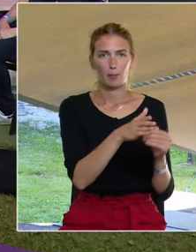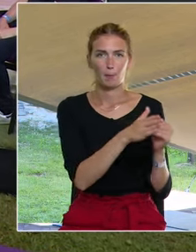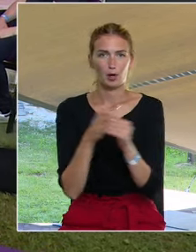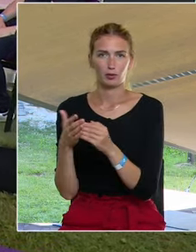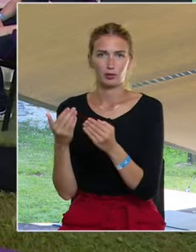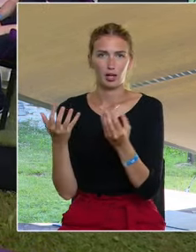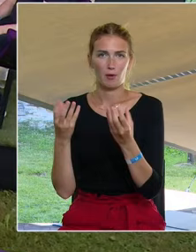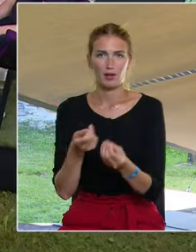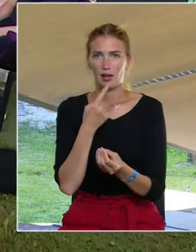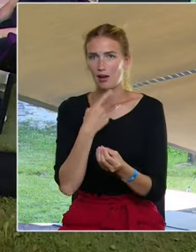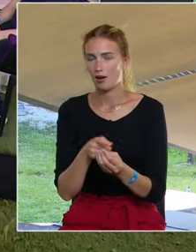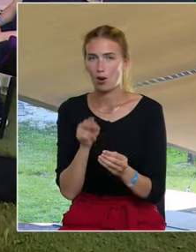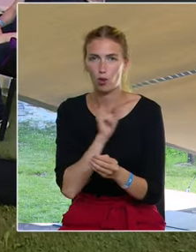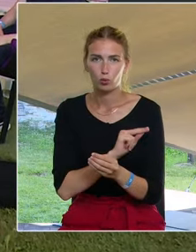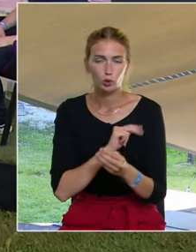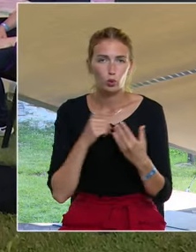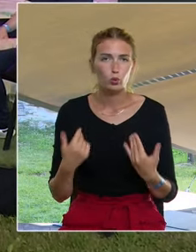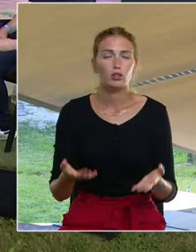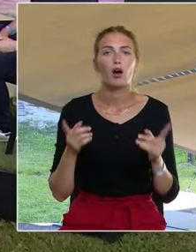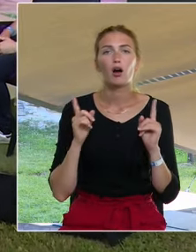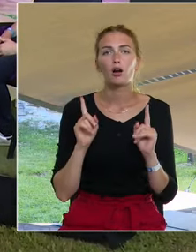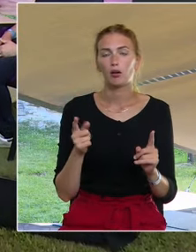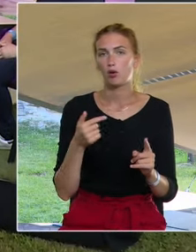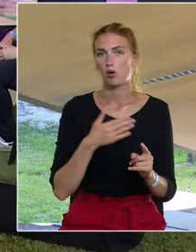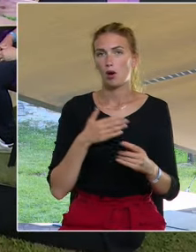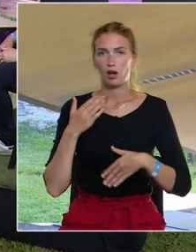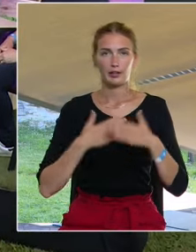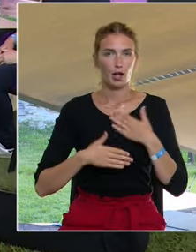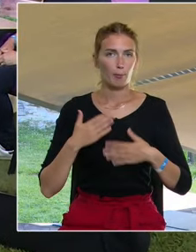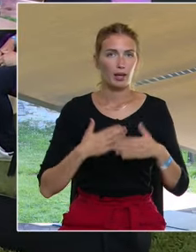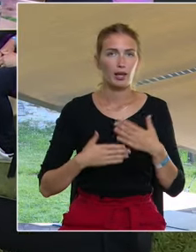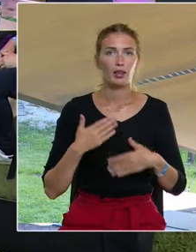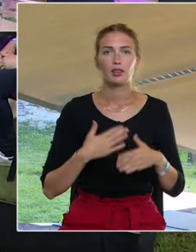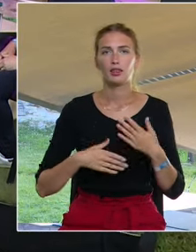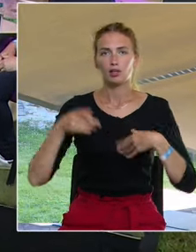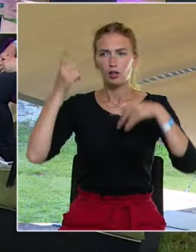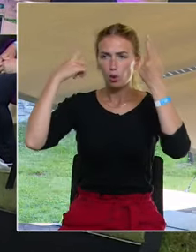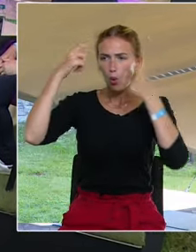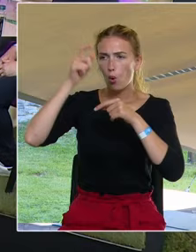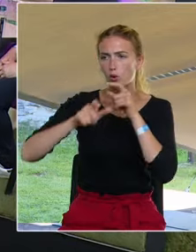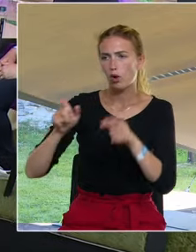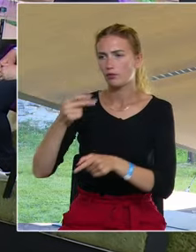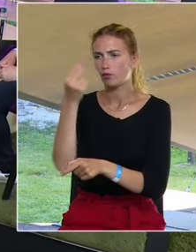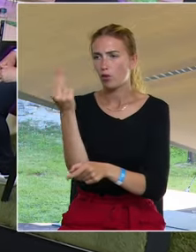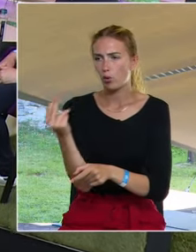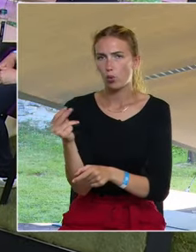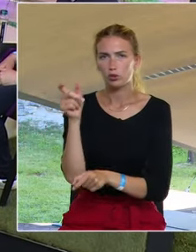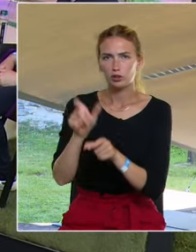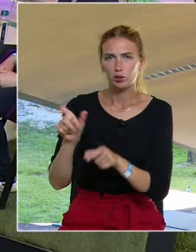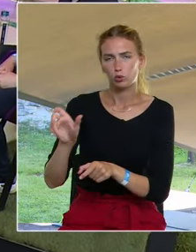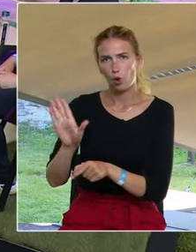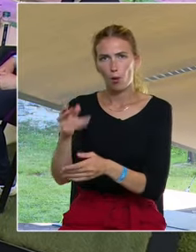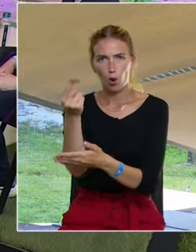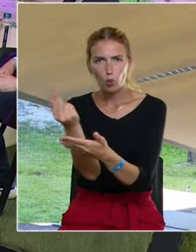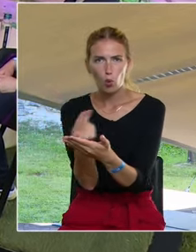I'm really excited for, I'm really excited about creators being able to make their own